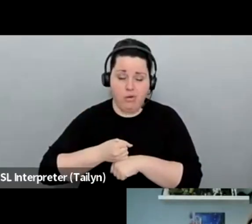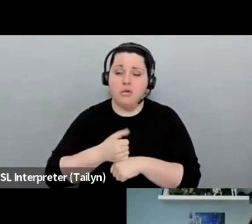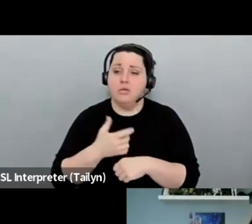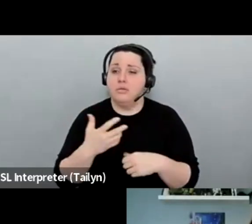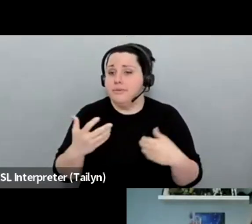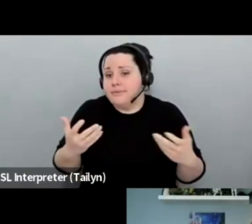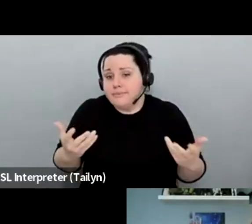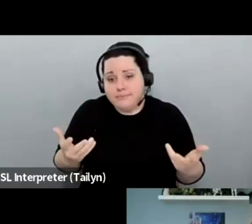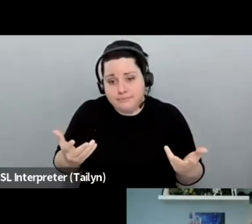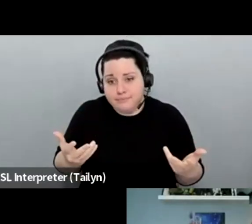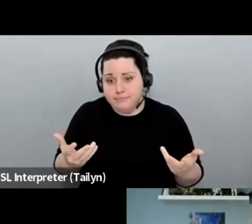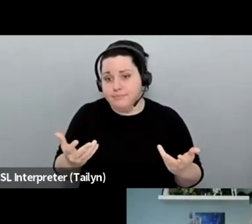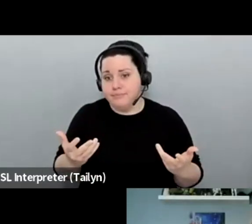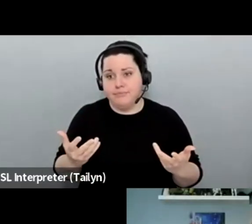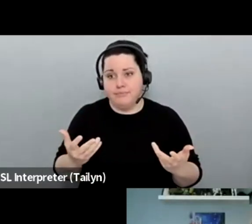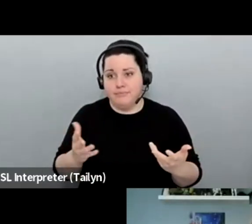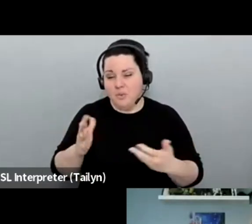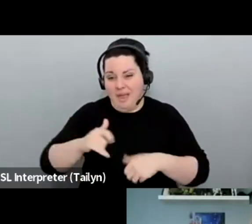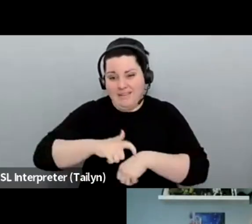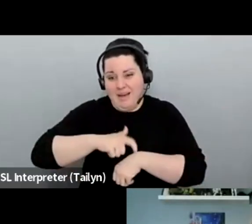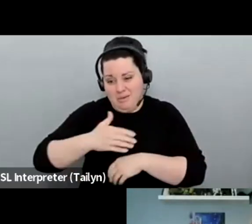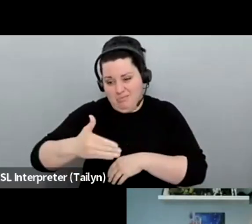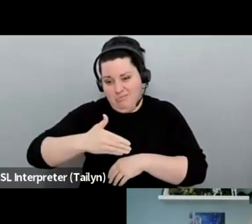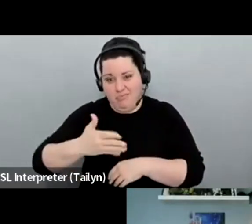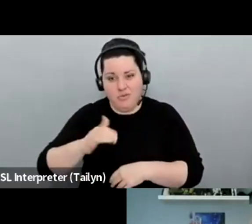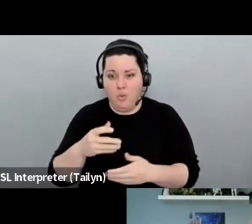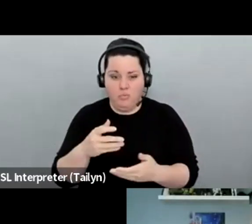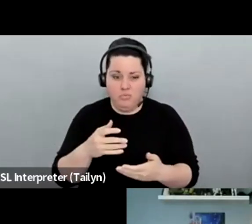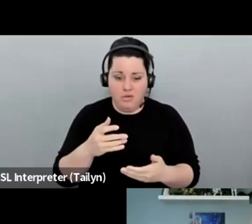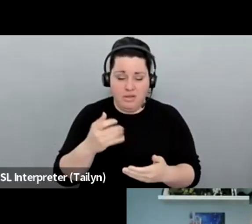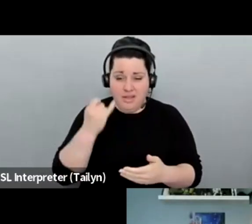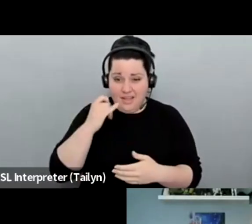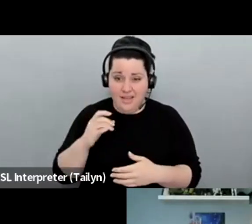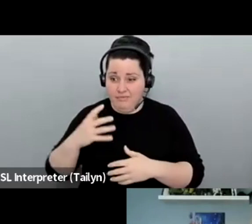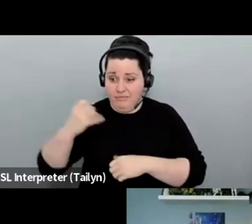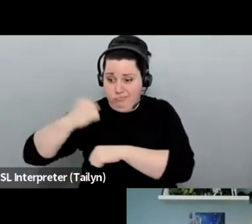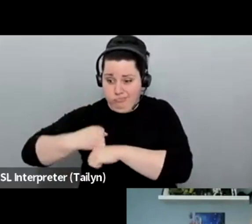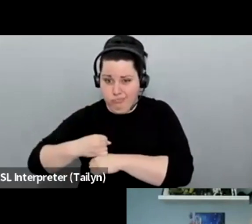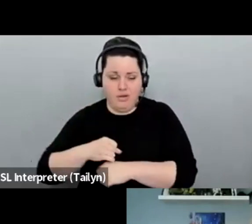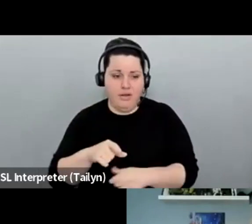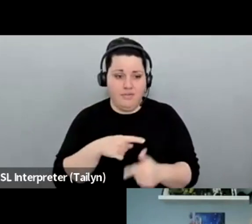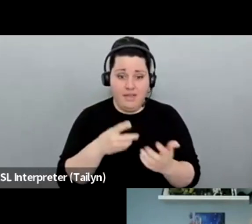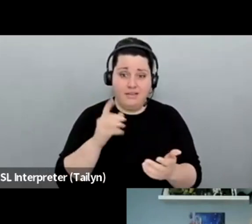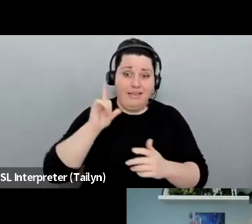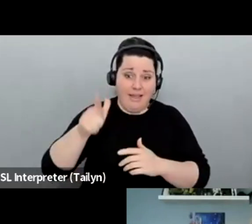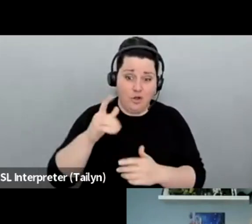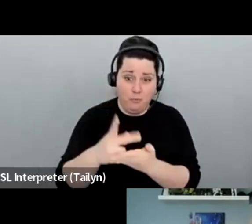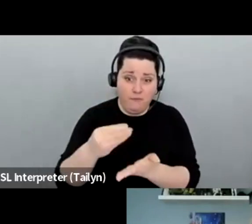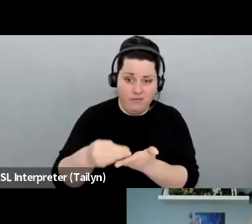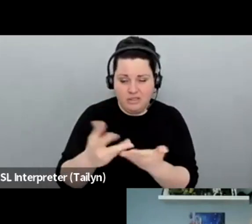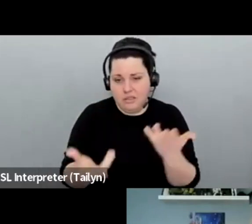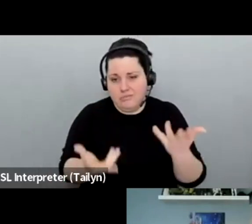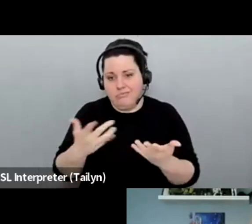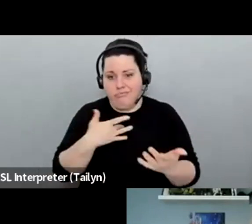then what would that funding even mean if the lights are off and nobody's home? Yeah, I'll take a step back